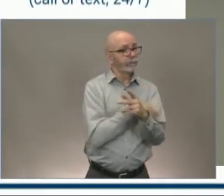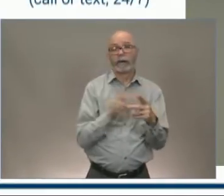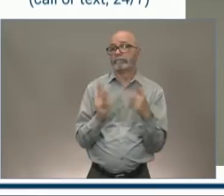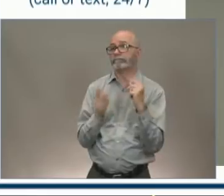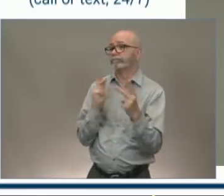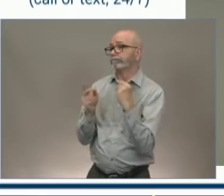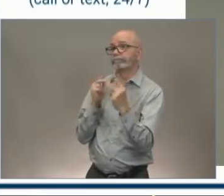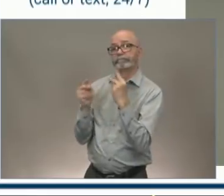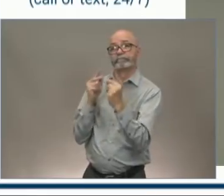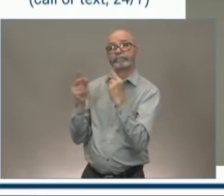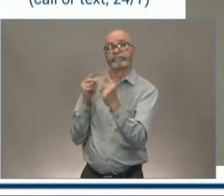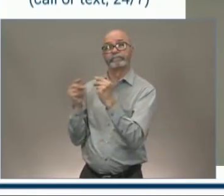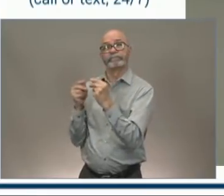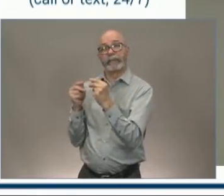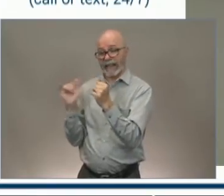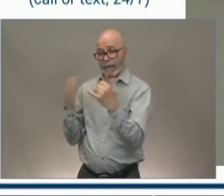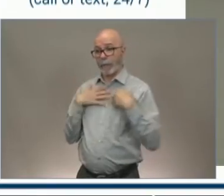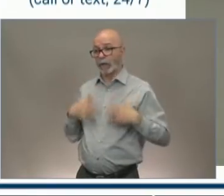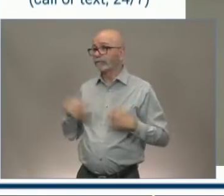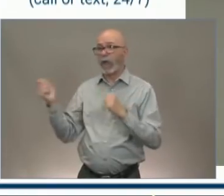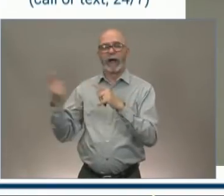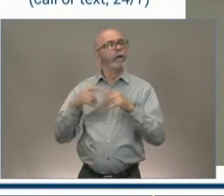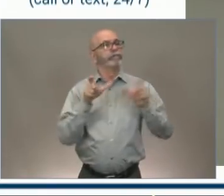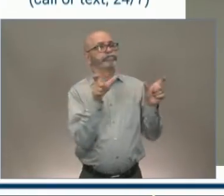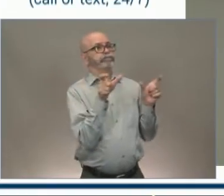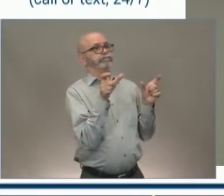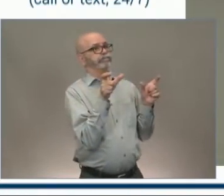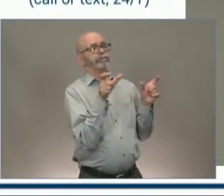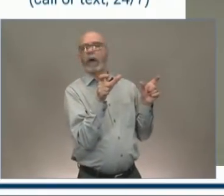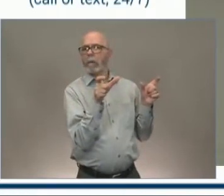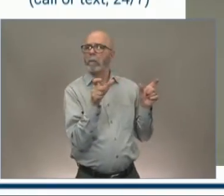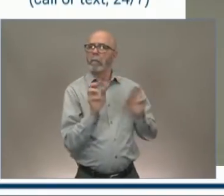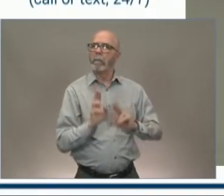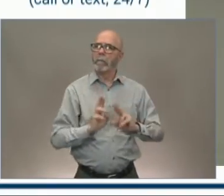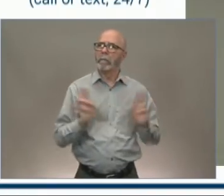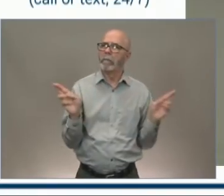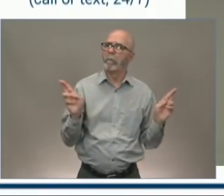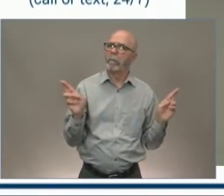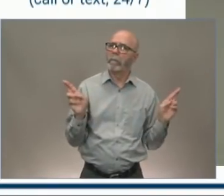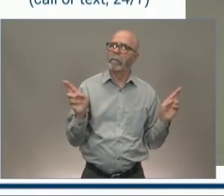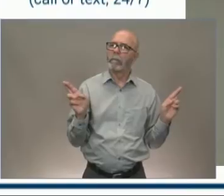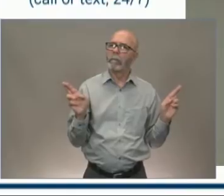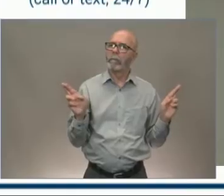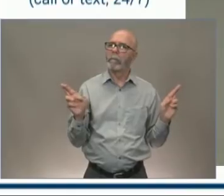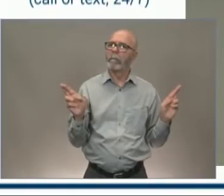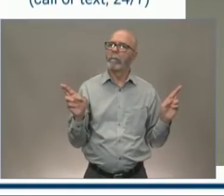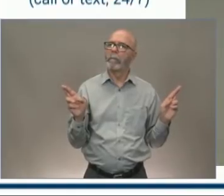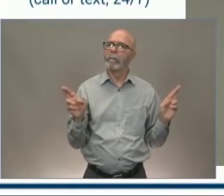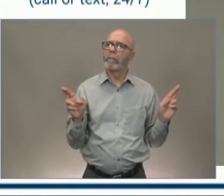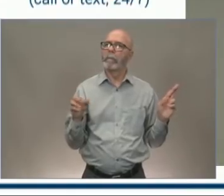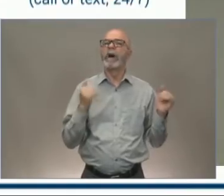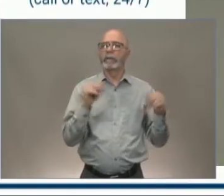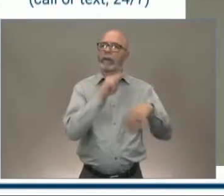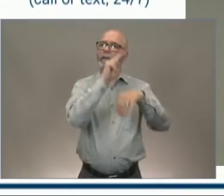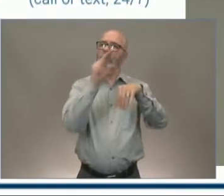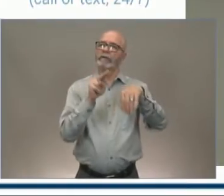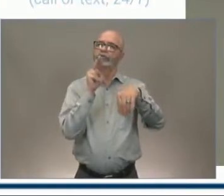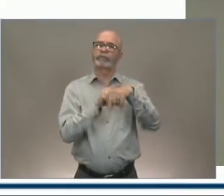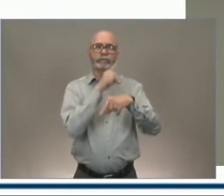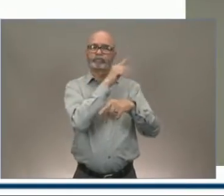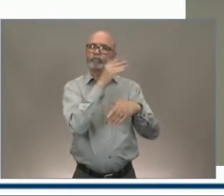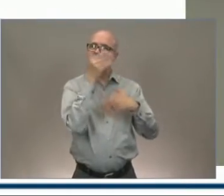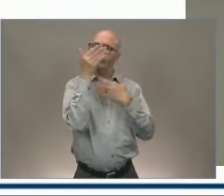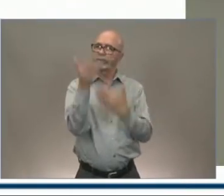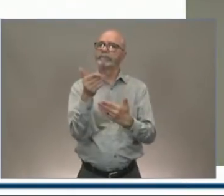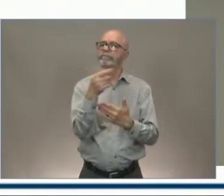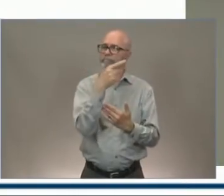and that is why that's a key piece, and that is why this pending announcement from NACI is going to actually it should push us